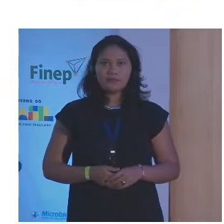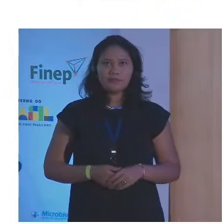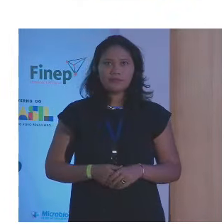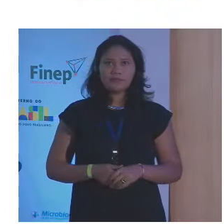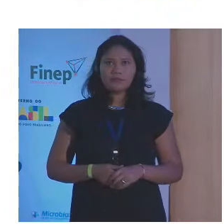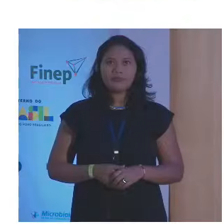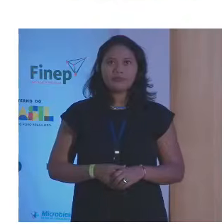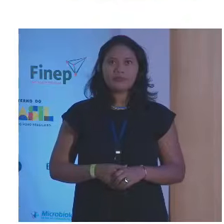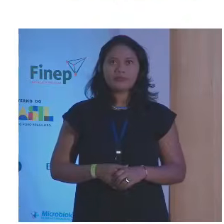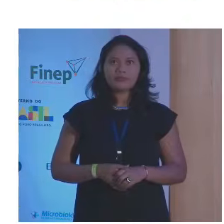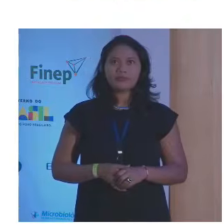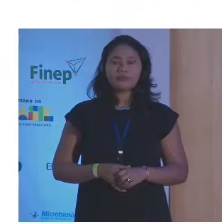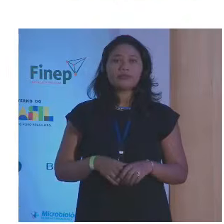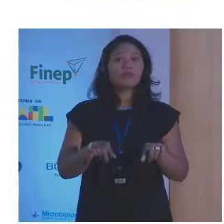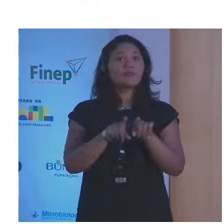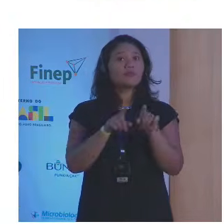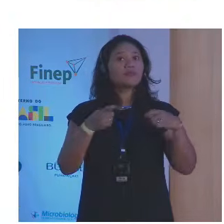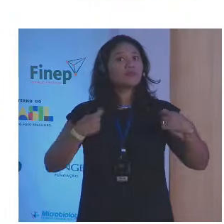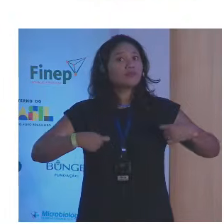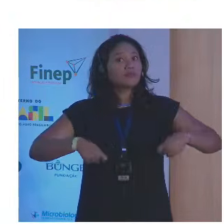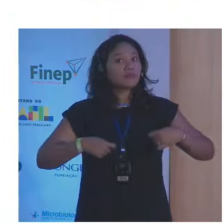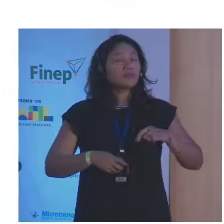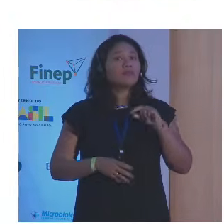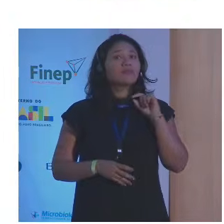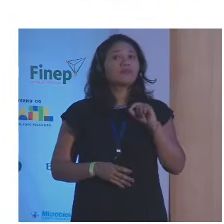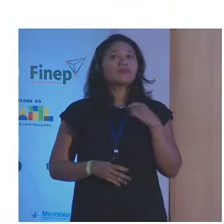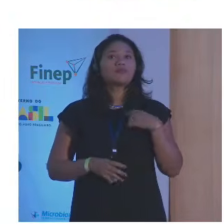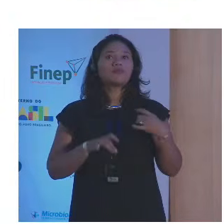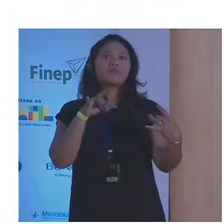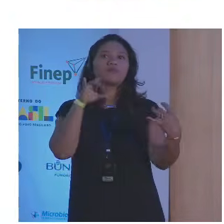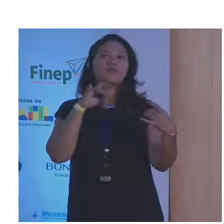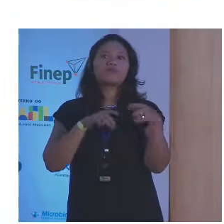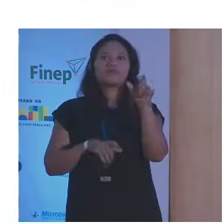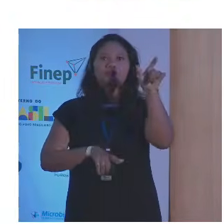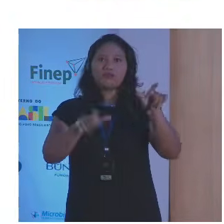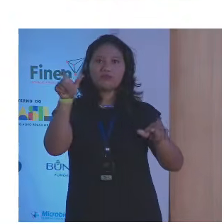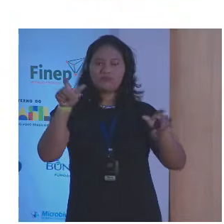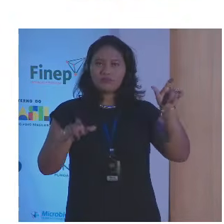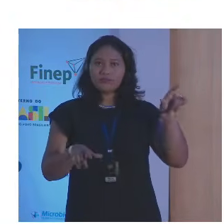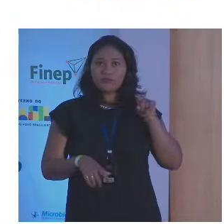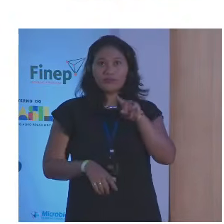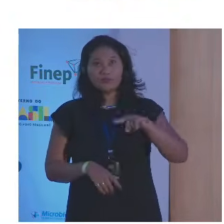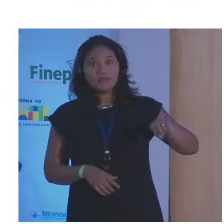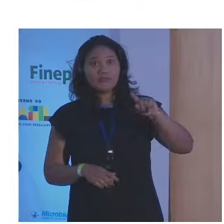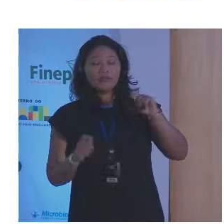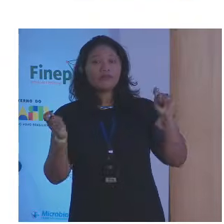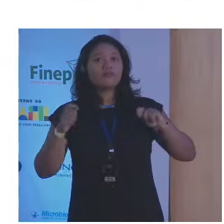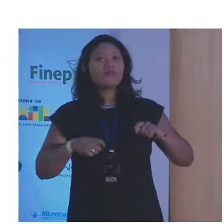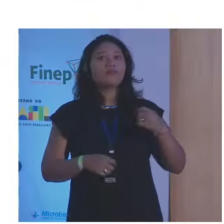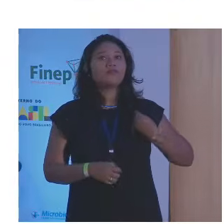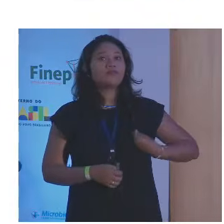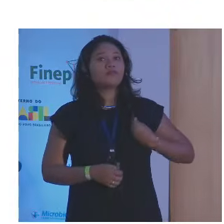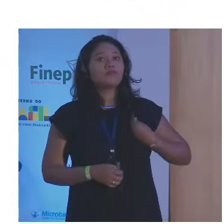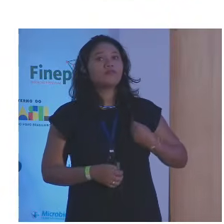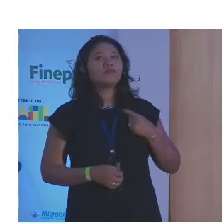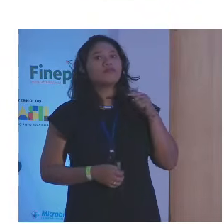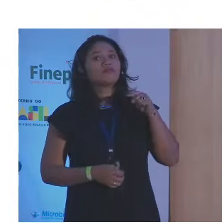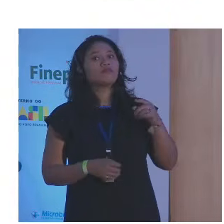users, a large number of users, without deciding if this is better to take care of the climate users or the